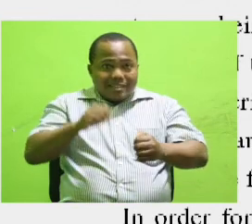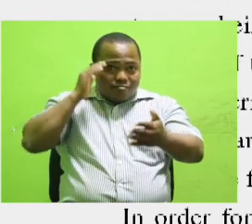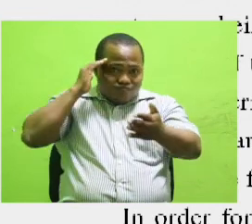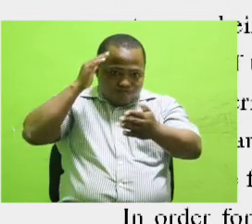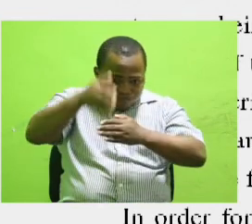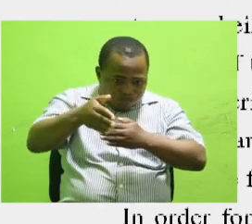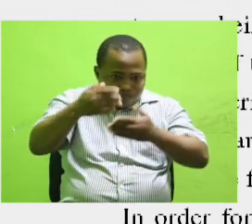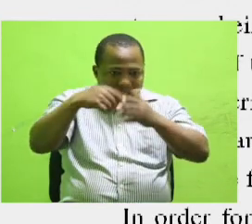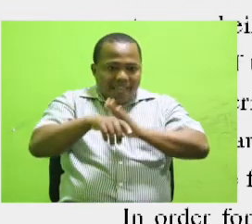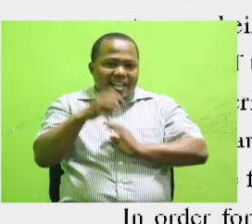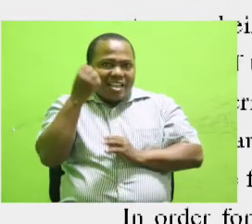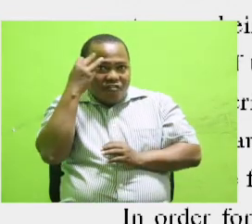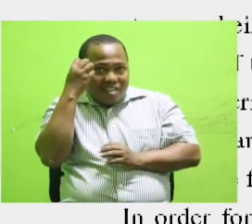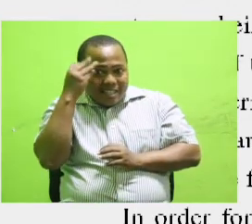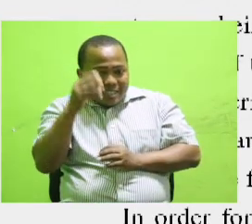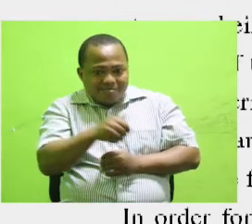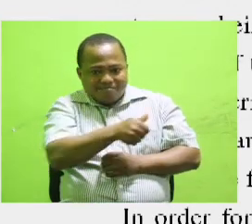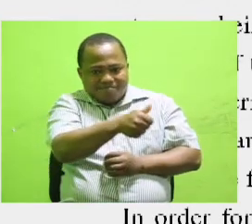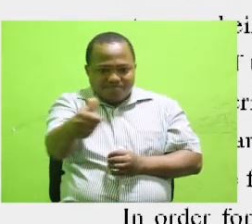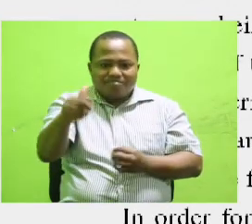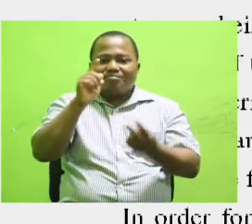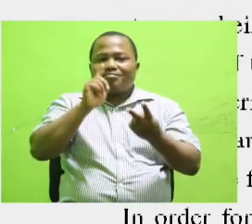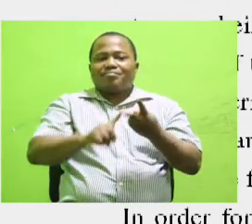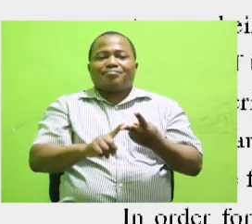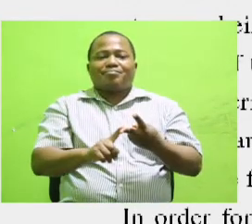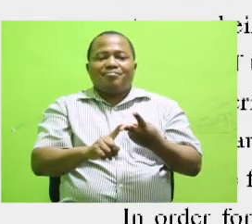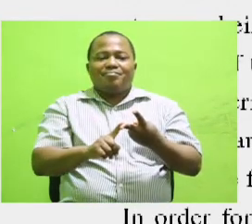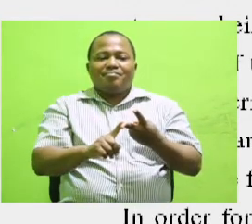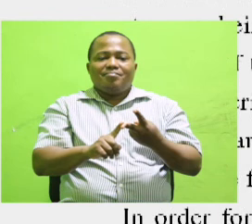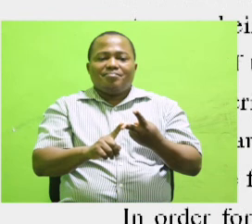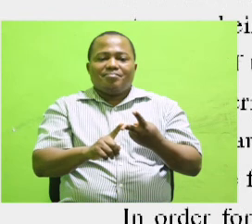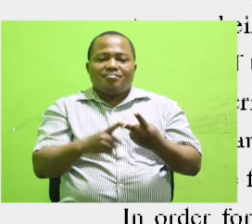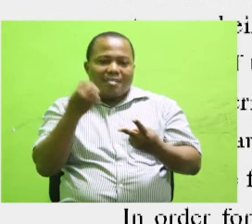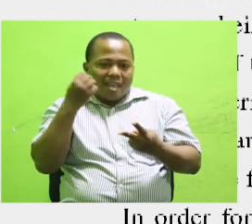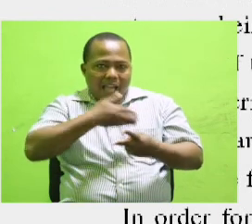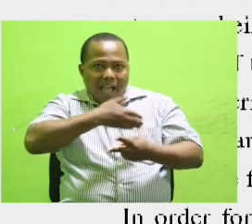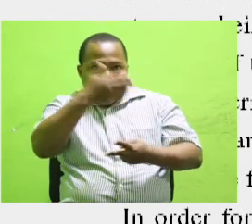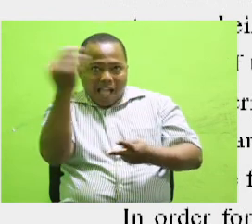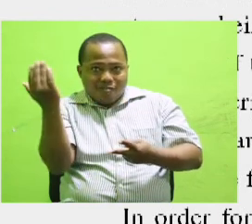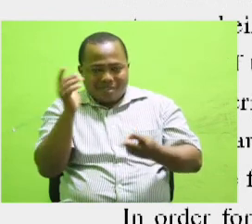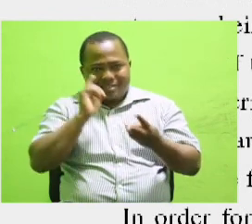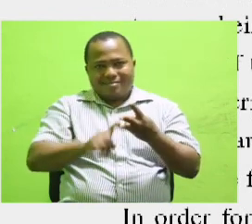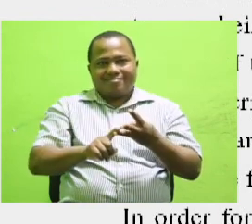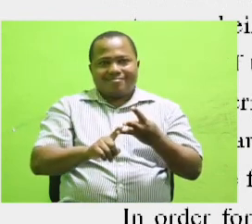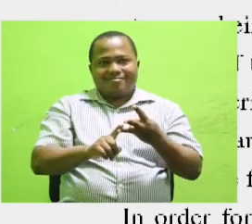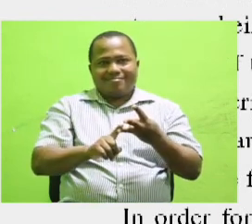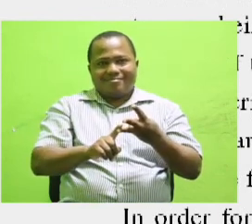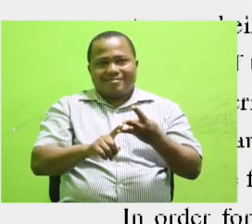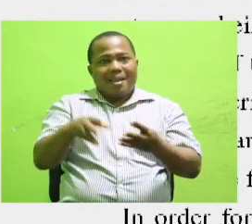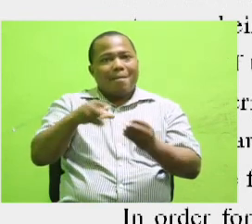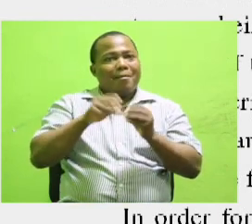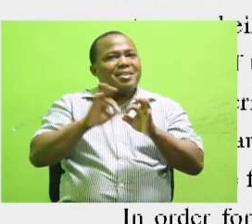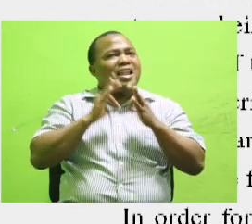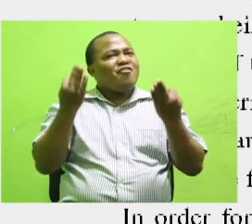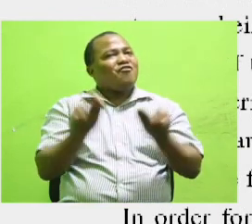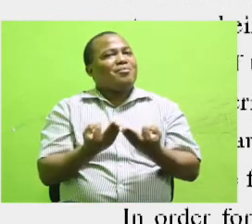this question is pretty straightforward, as it requires a person to answer on